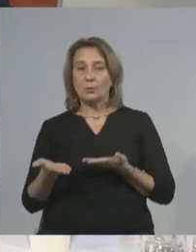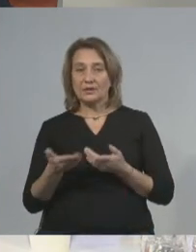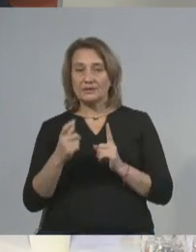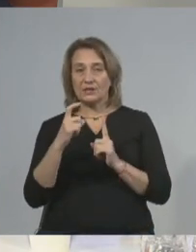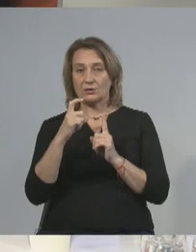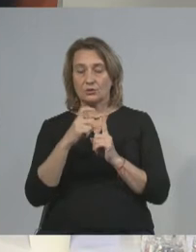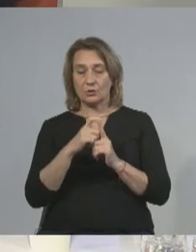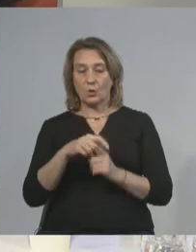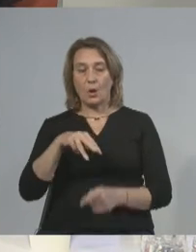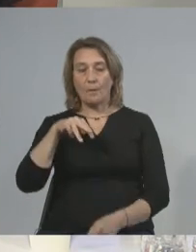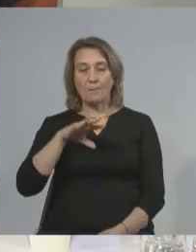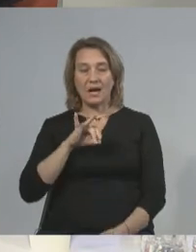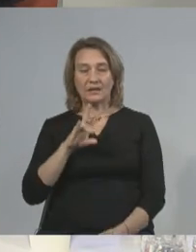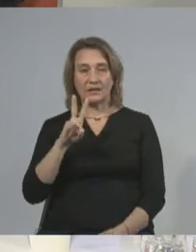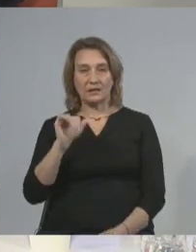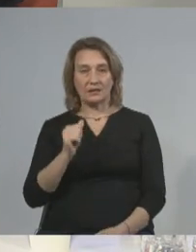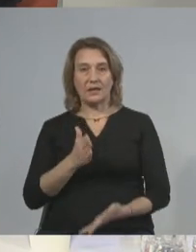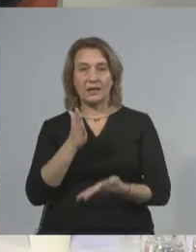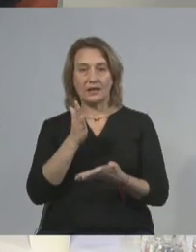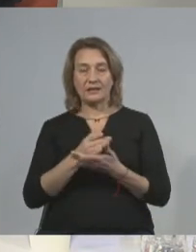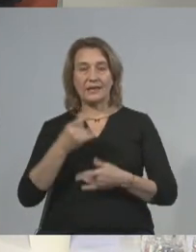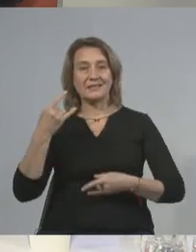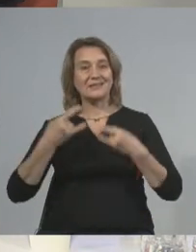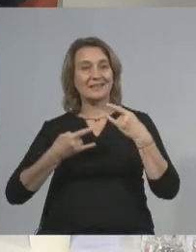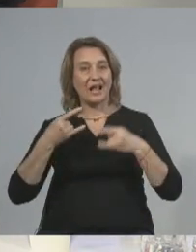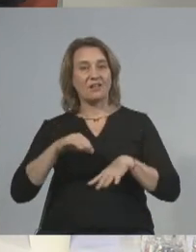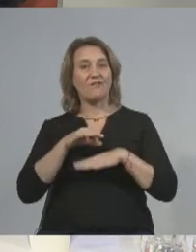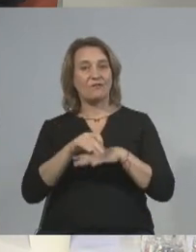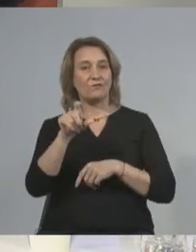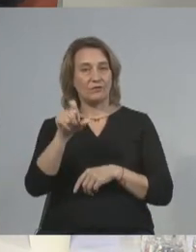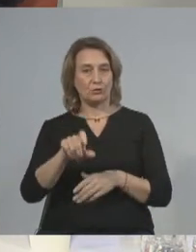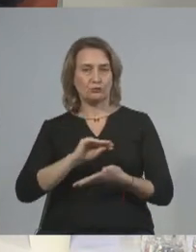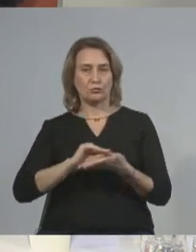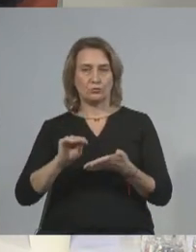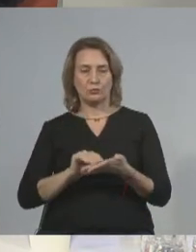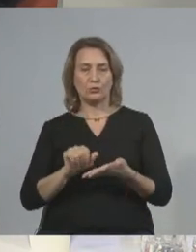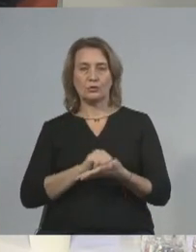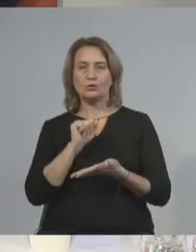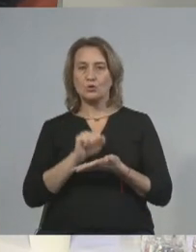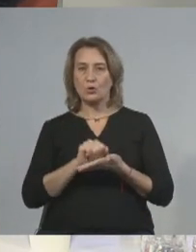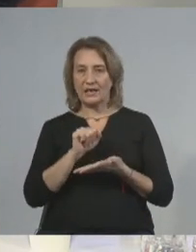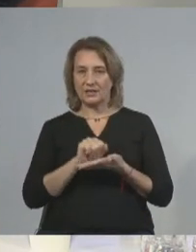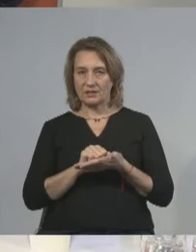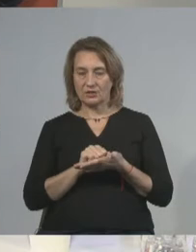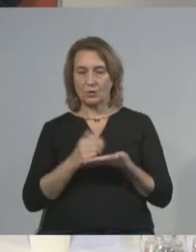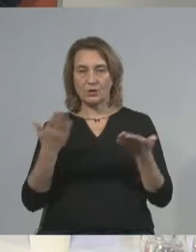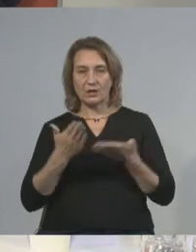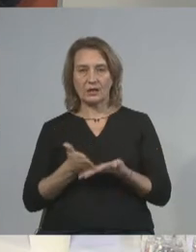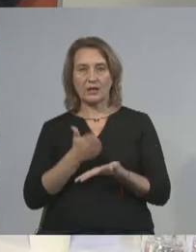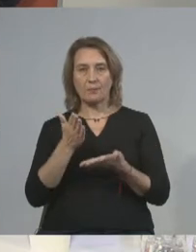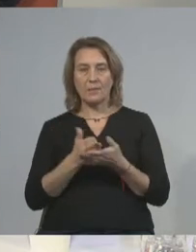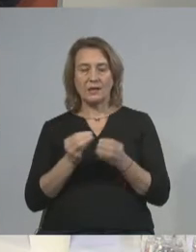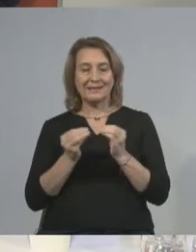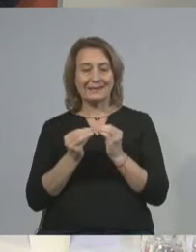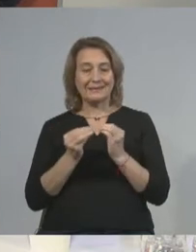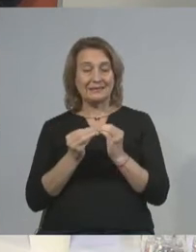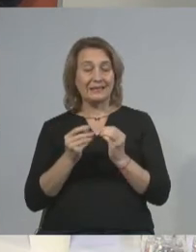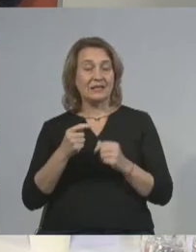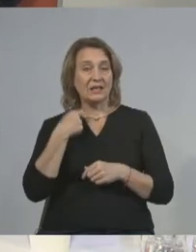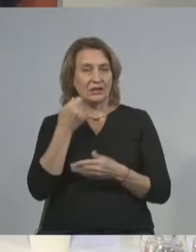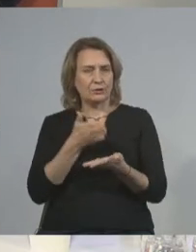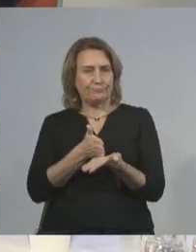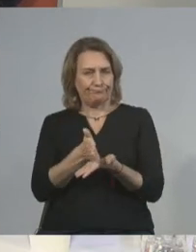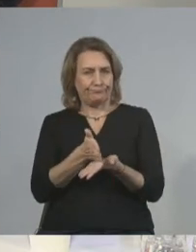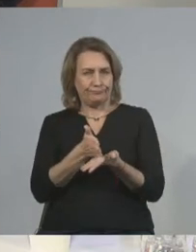would like to give florida to marina ridge tv anchor al jazeera balkans she's also an expert in